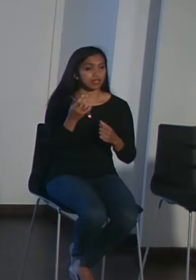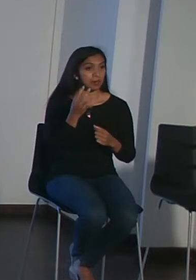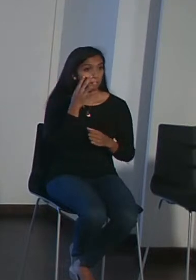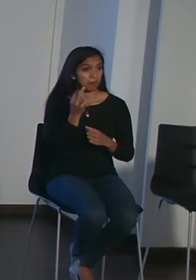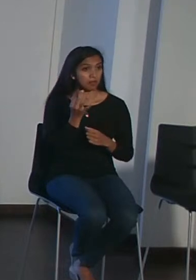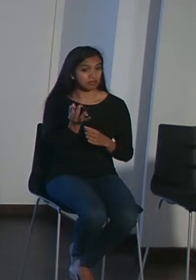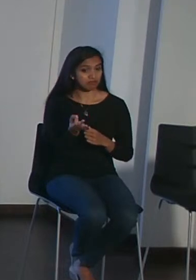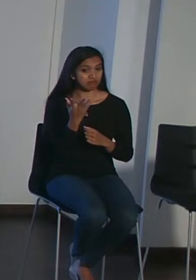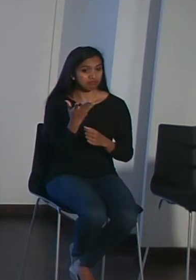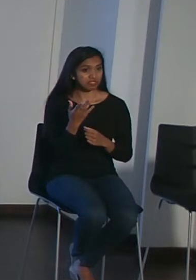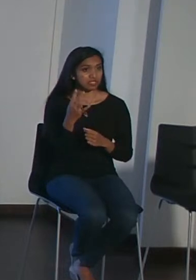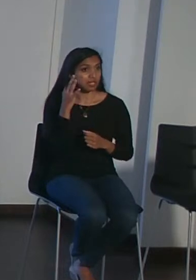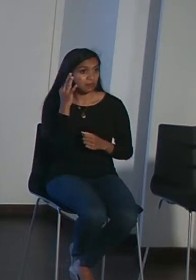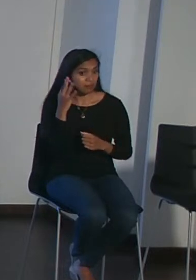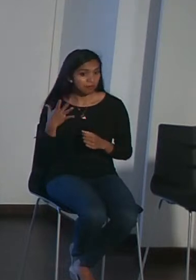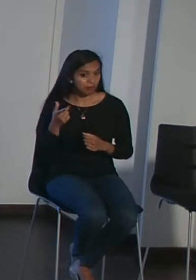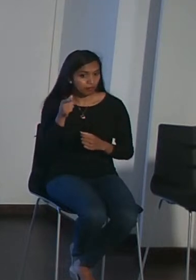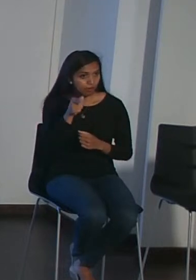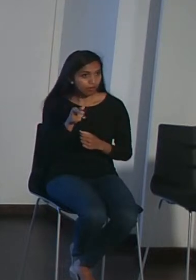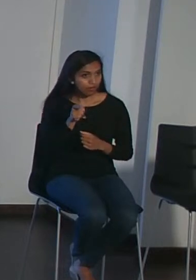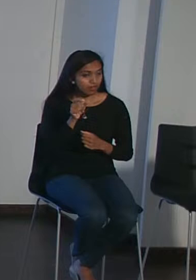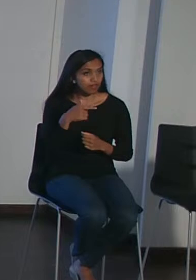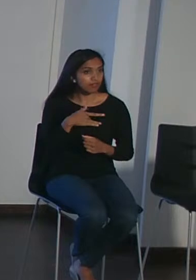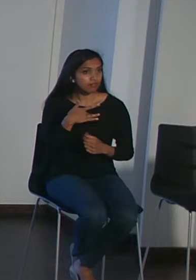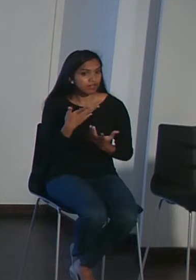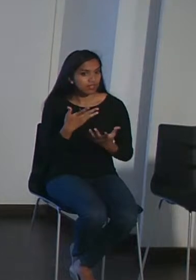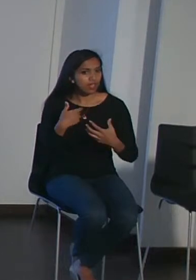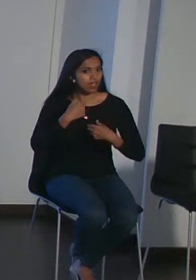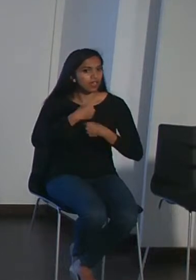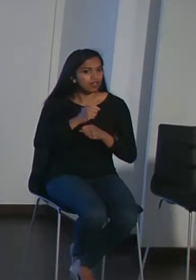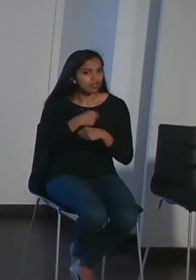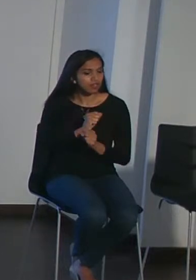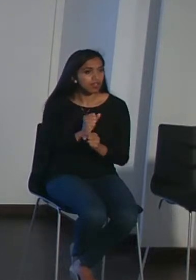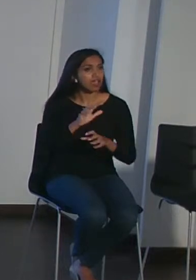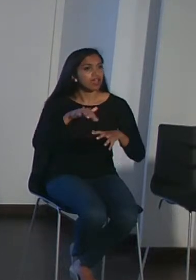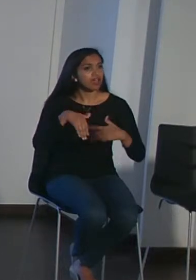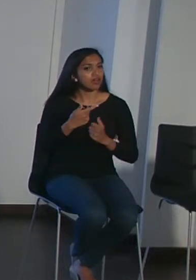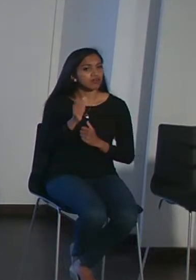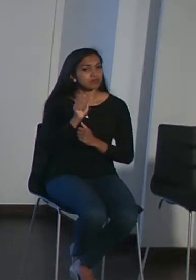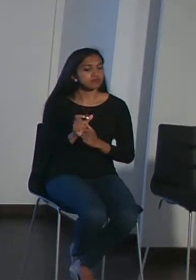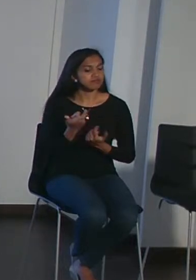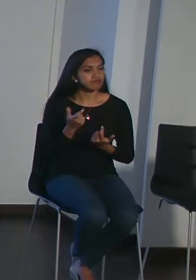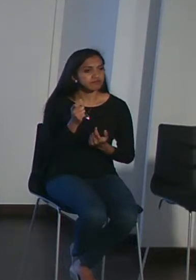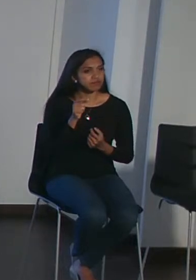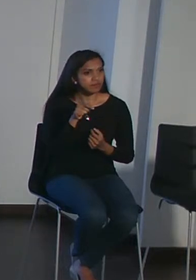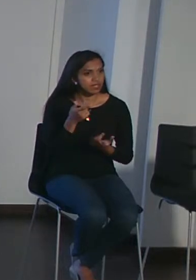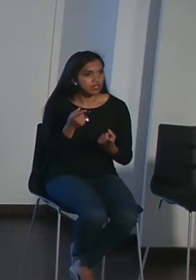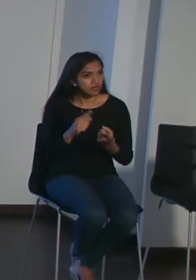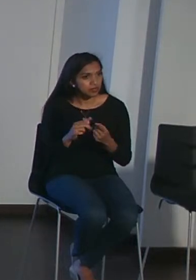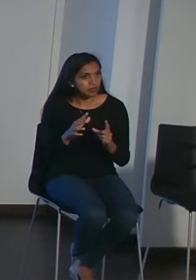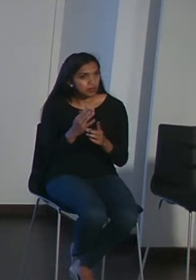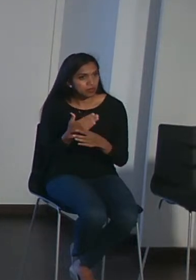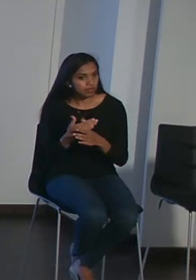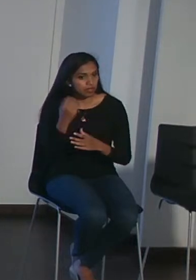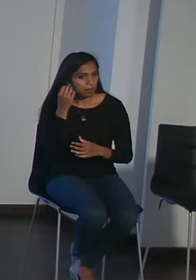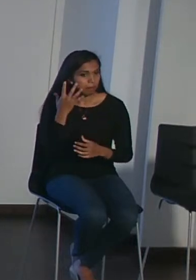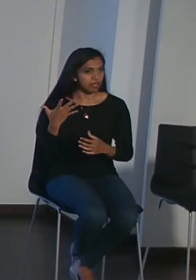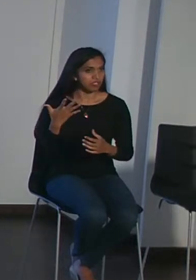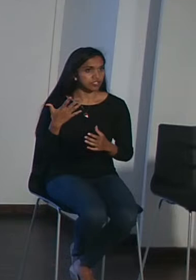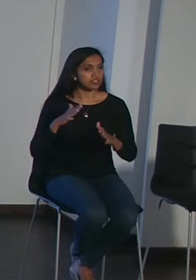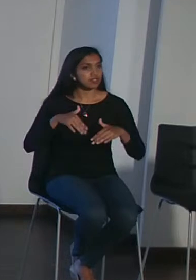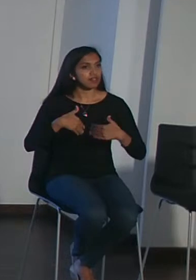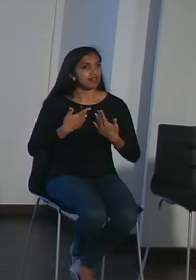it comes in and how we make things precious just by creating this archive, just by feeding something in and building all